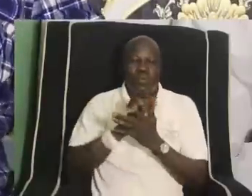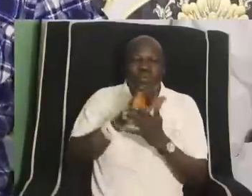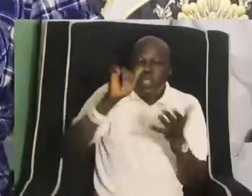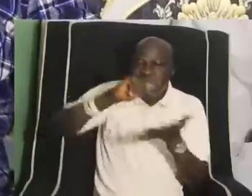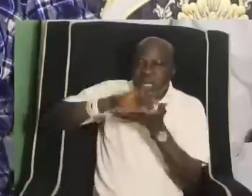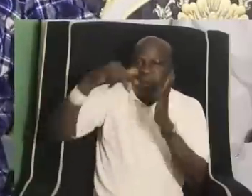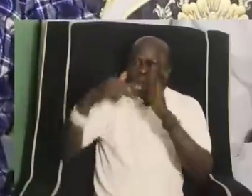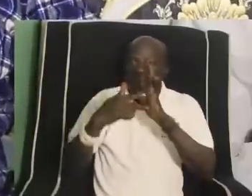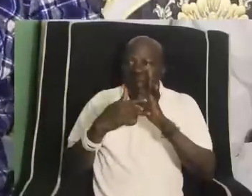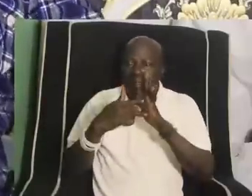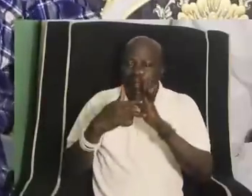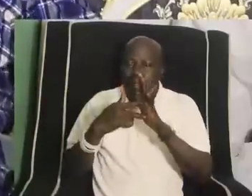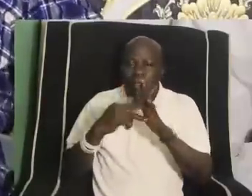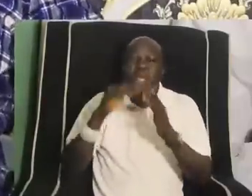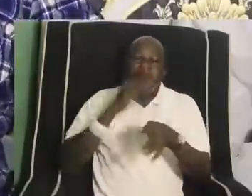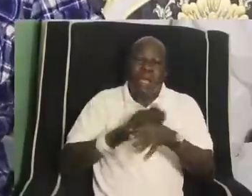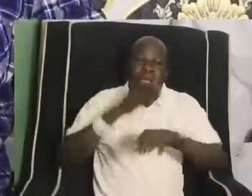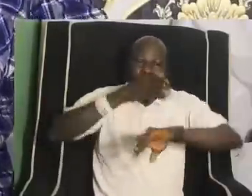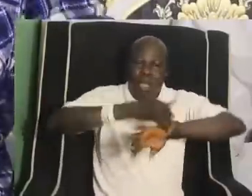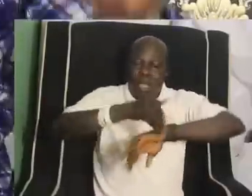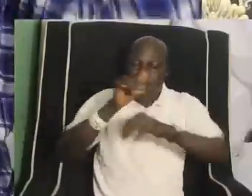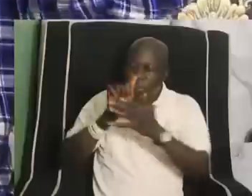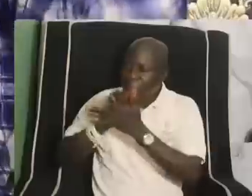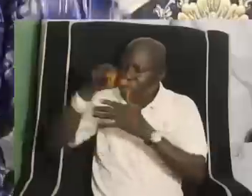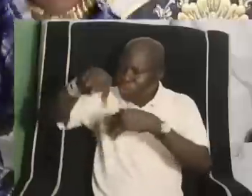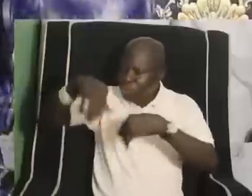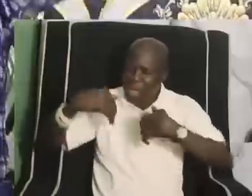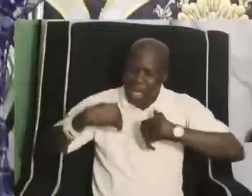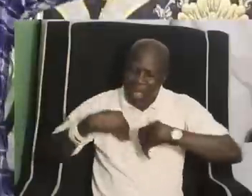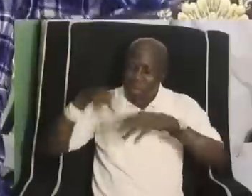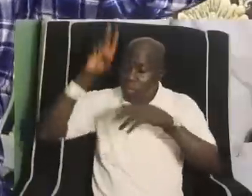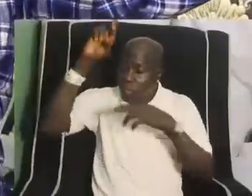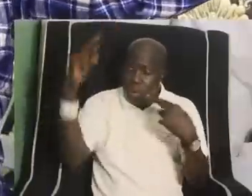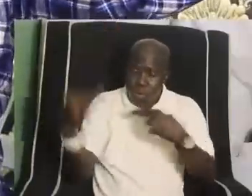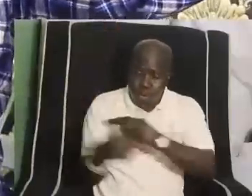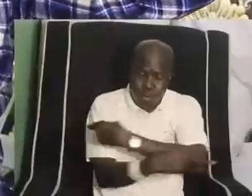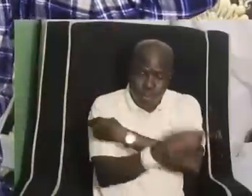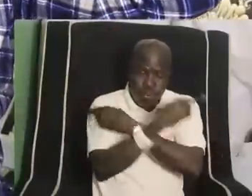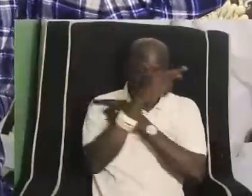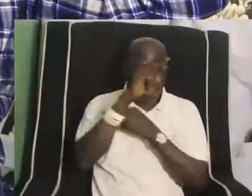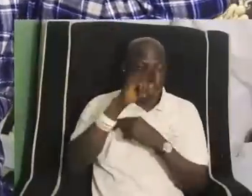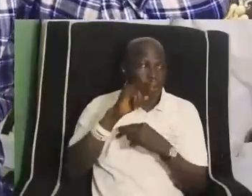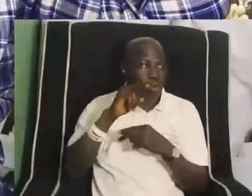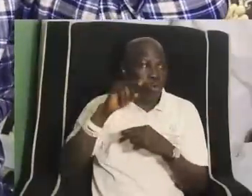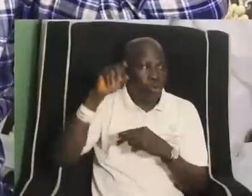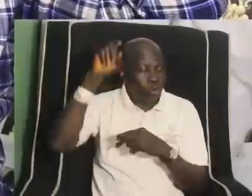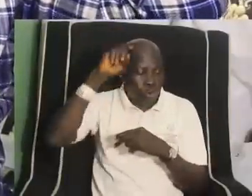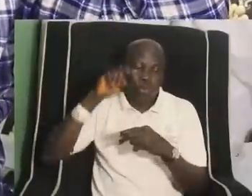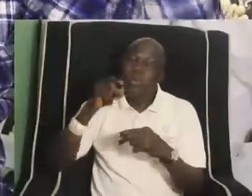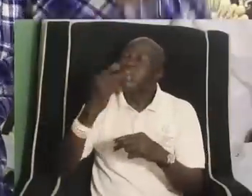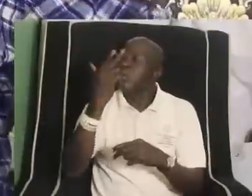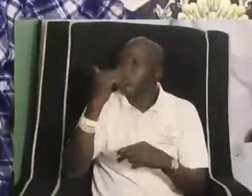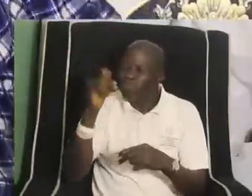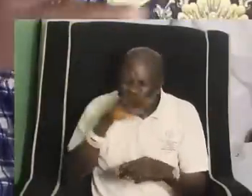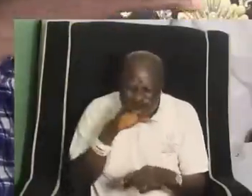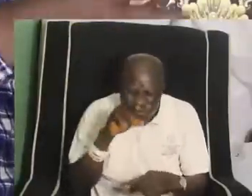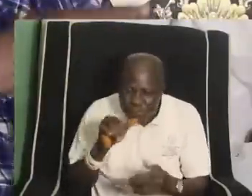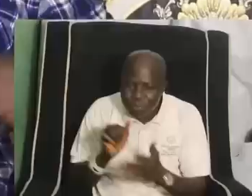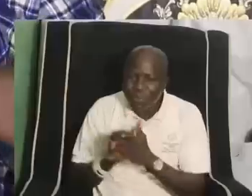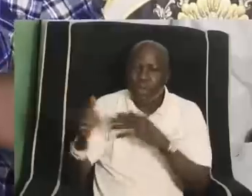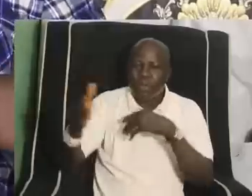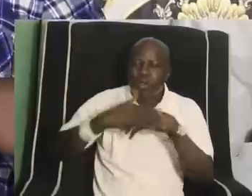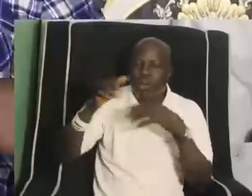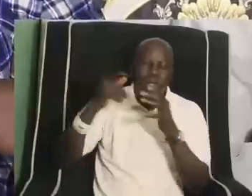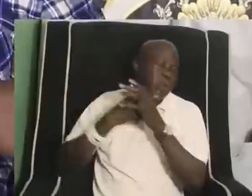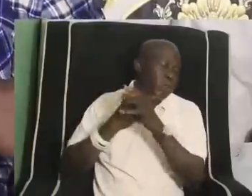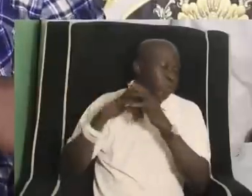ni wipe. It means. Leyin igba ti wole jade kan. After that once Oti gbo orun eniye. He has perceived you. Yo wa pada sa